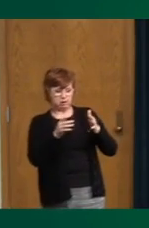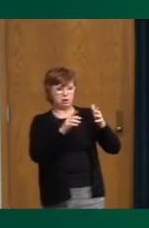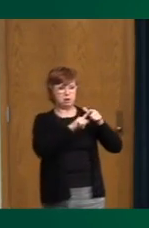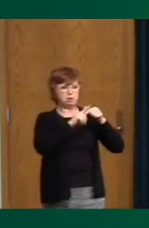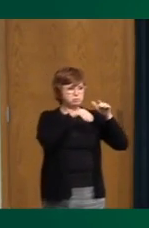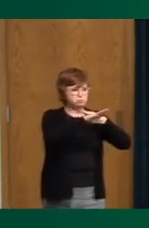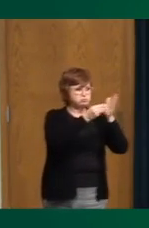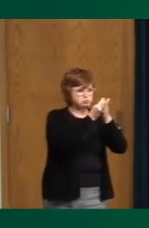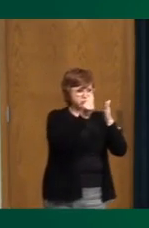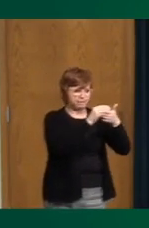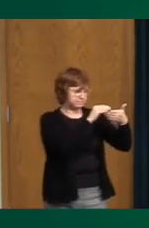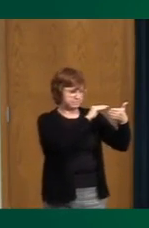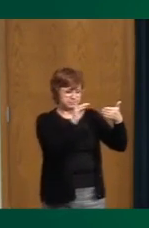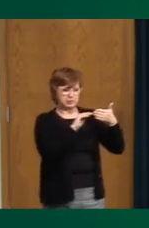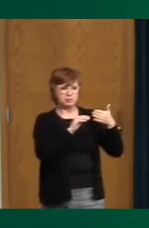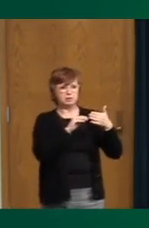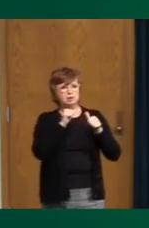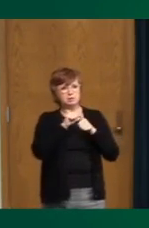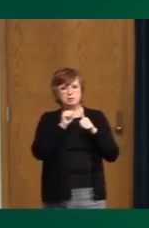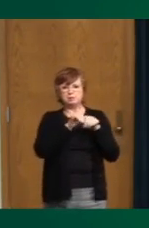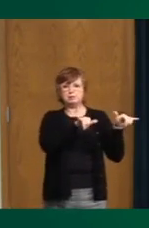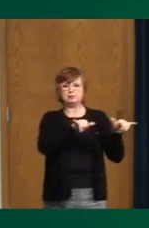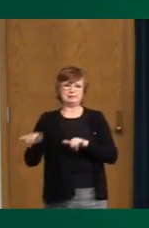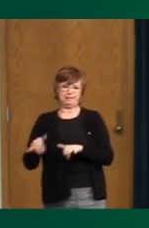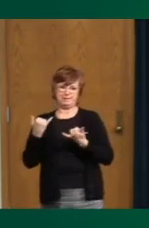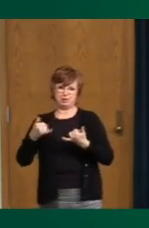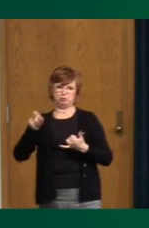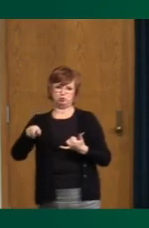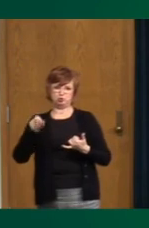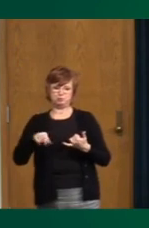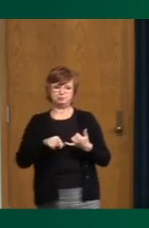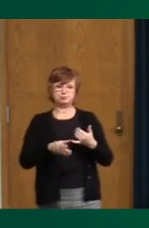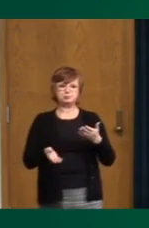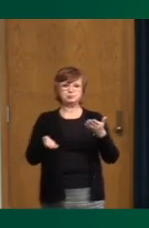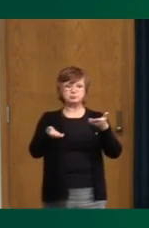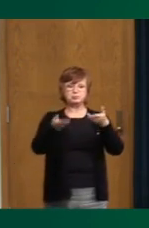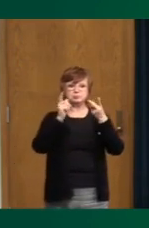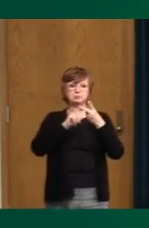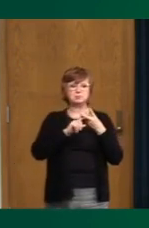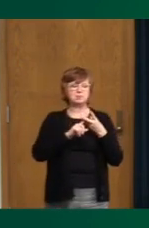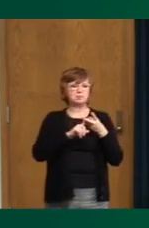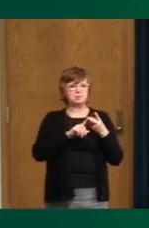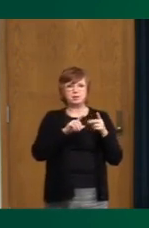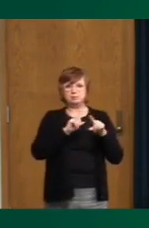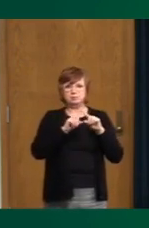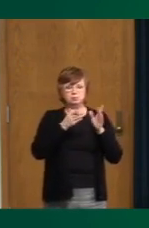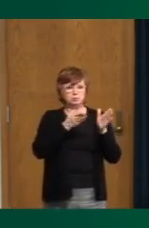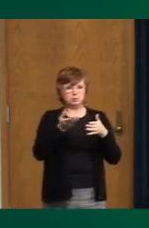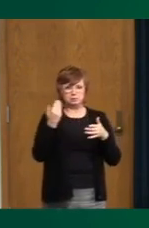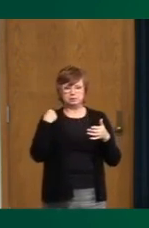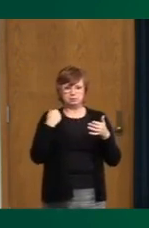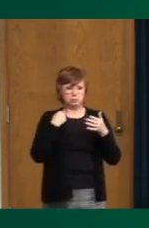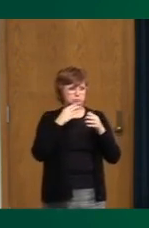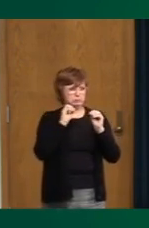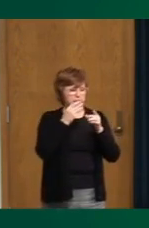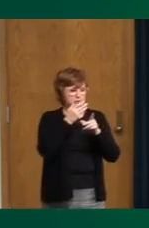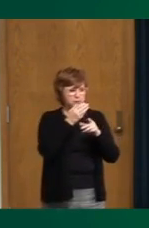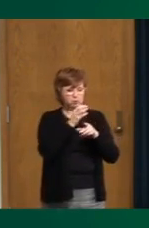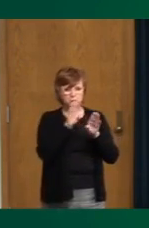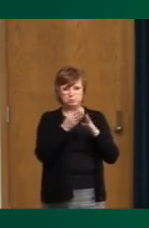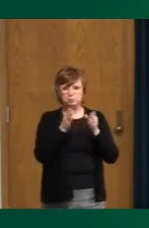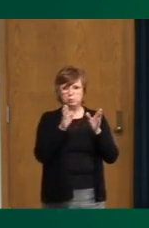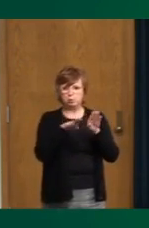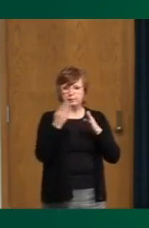in other sectors that are not open at that time in as safe as manner as we were doing in March. We were very cautious, very safe about going